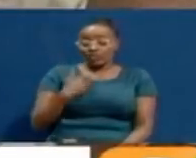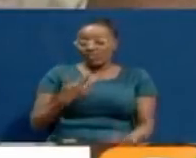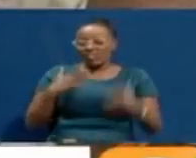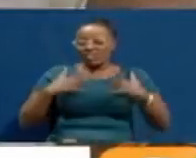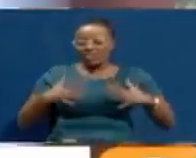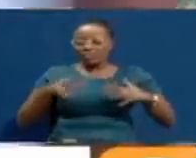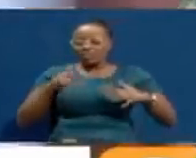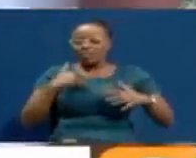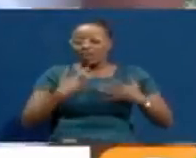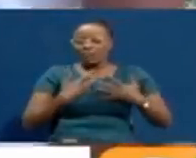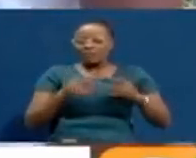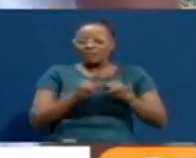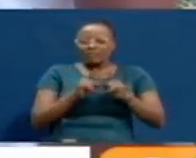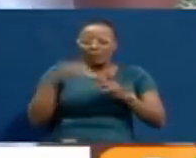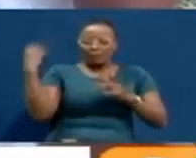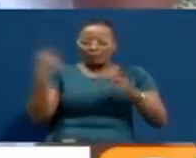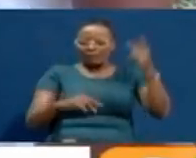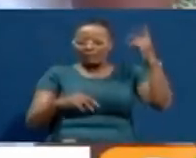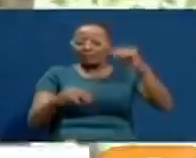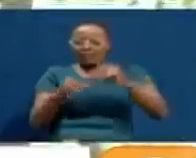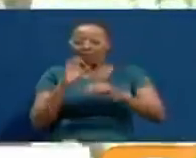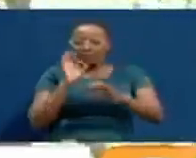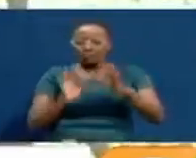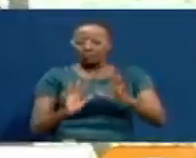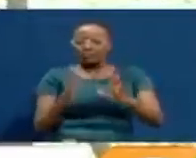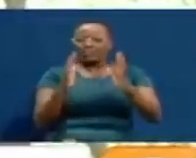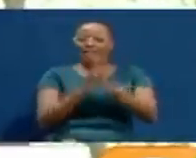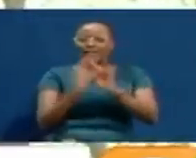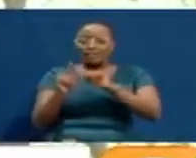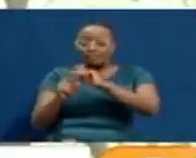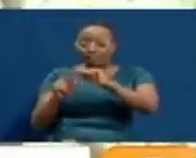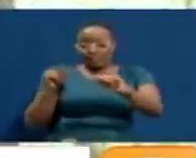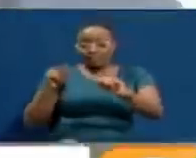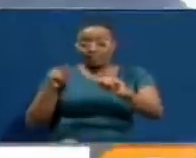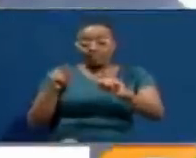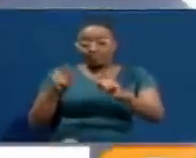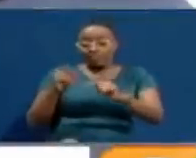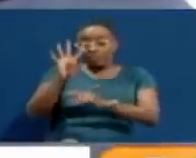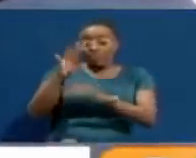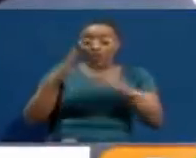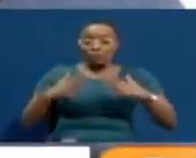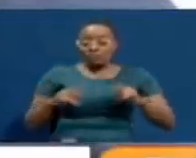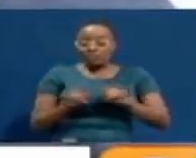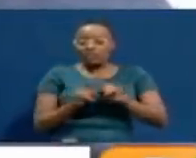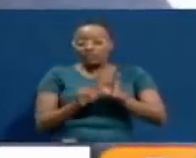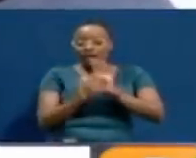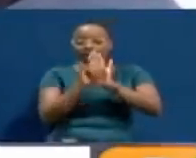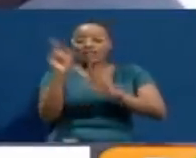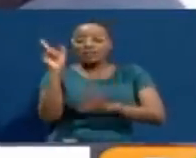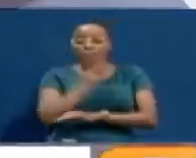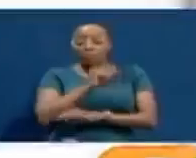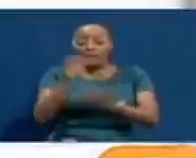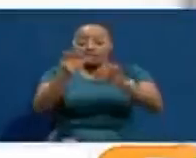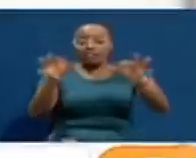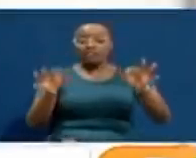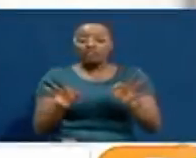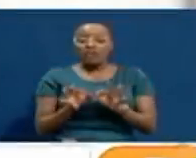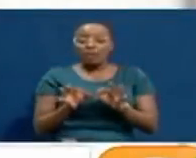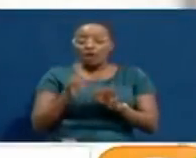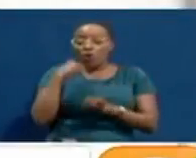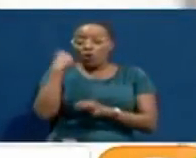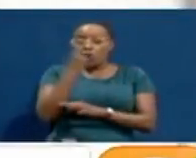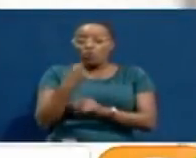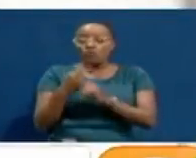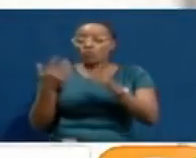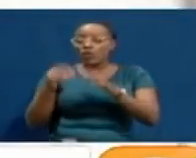have been brutally tortured, burnt, and killed. The four bodies have been positively identified by their families, who all hail